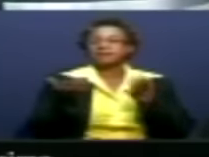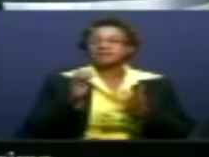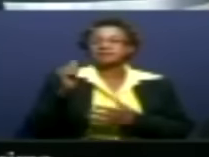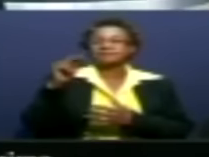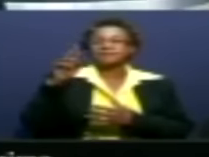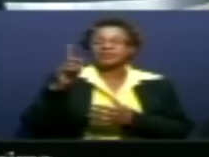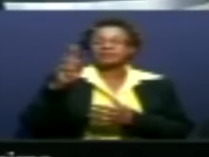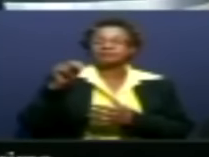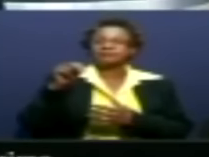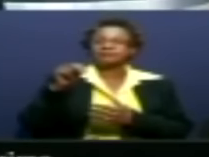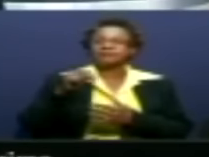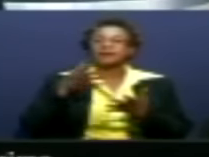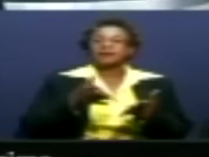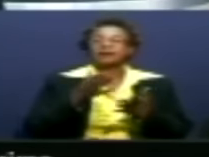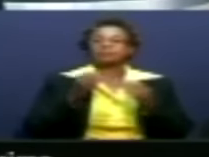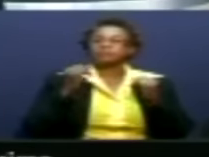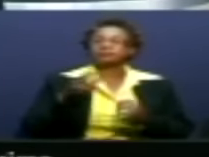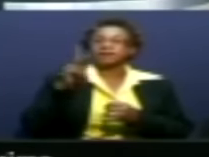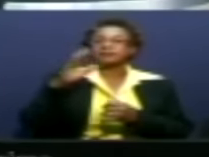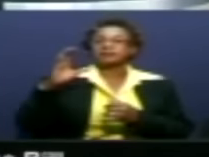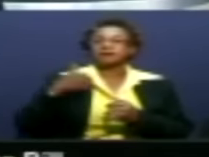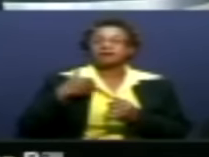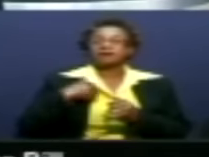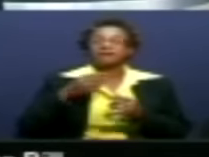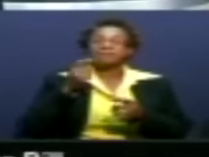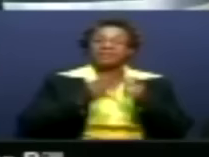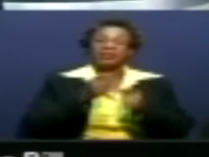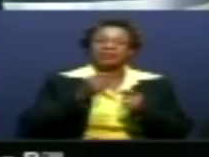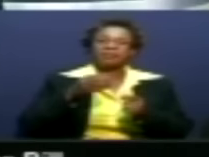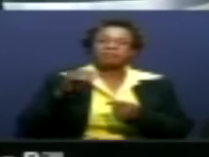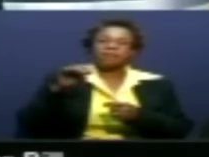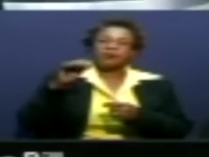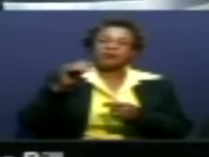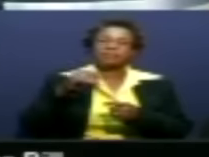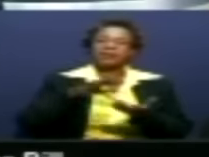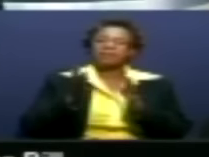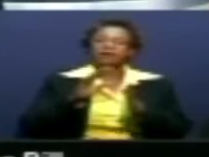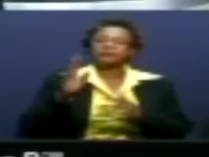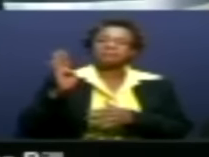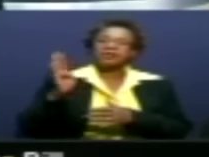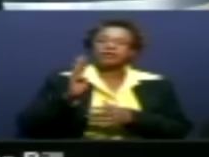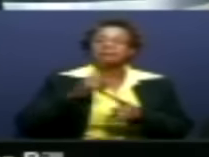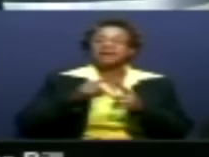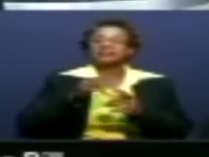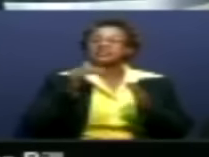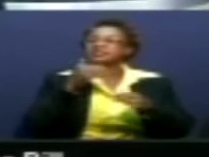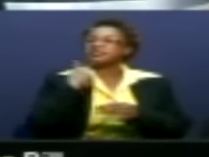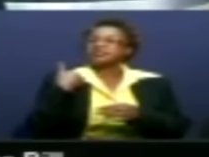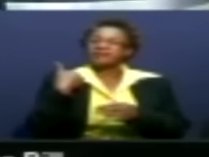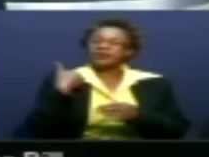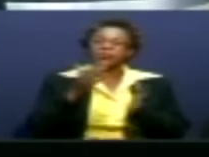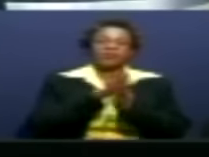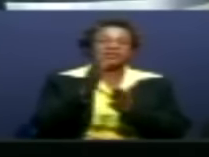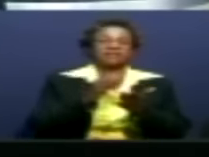Now, state-owned milk processor New KCC holds milk powder worth 1 billion shillings that is said to be interfering with its cash flow. Managing Director